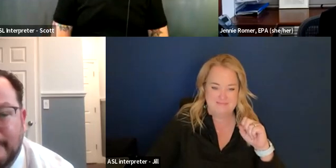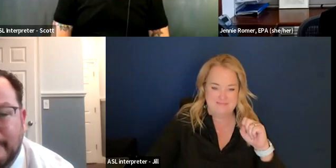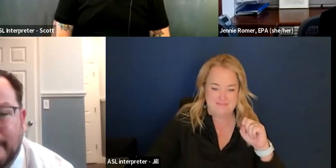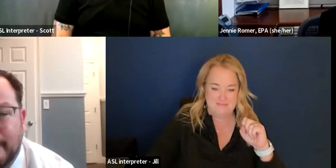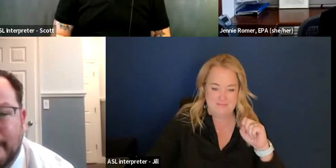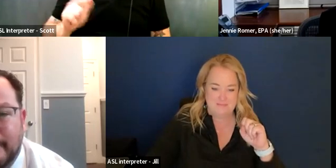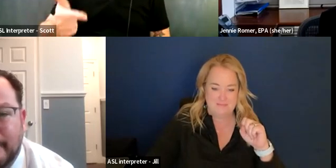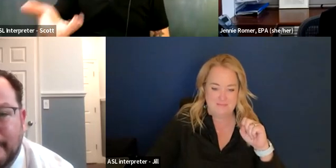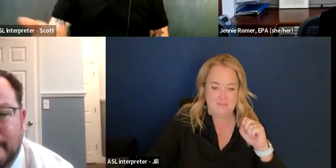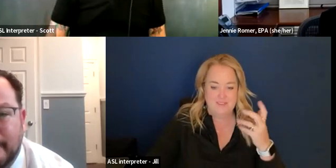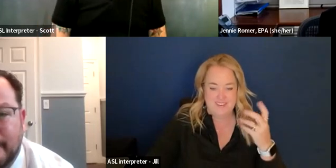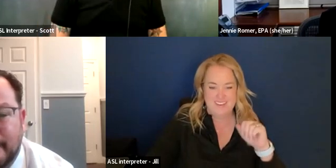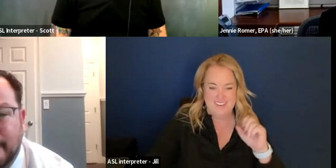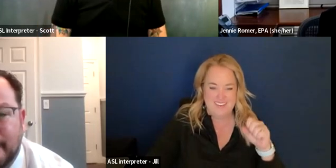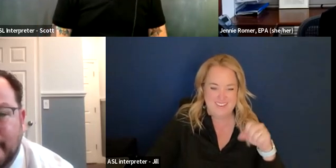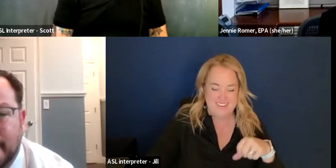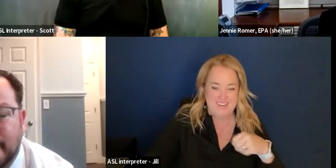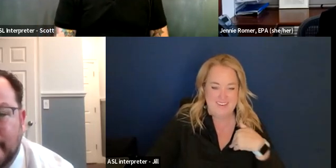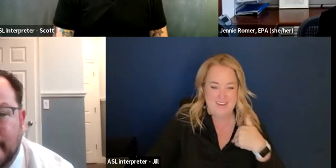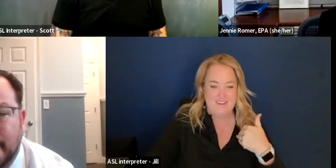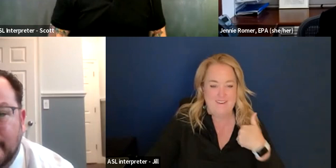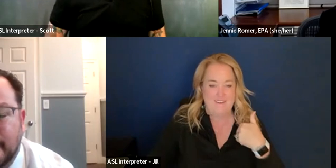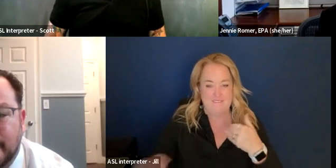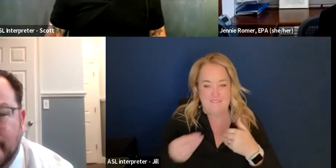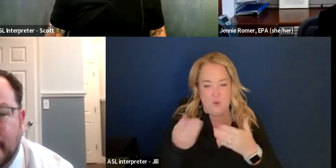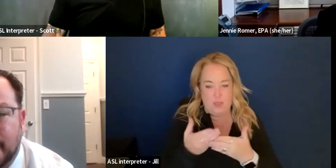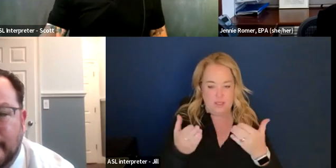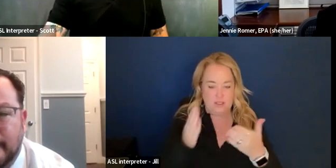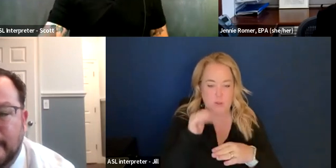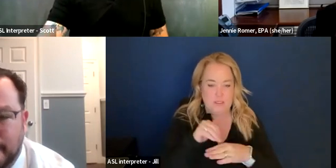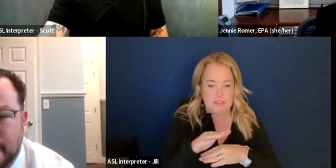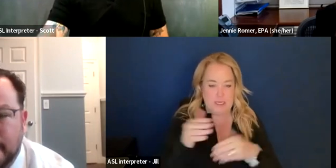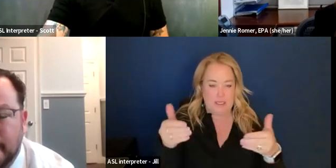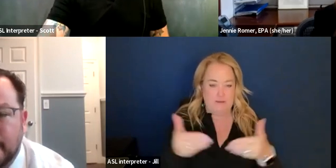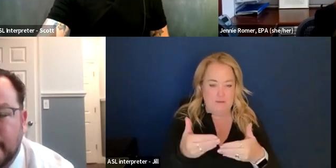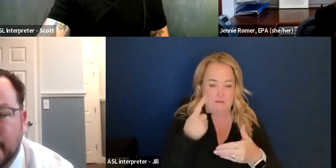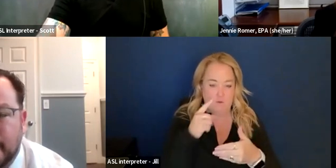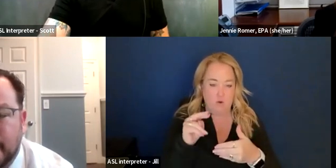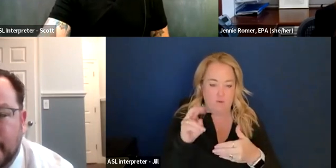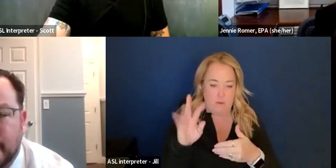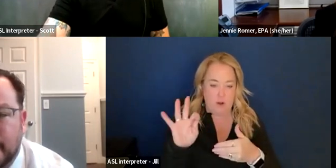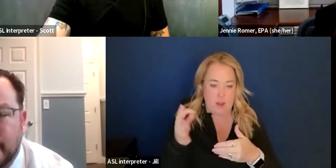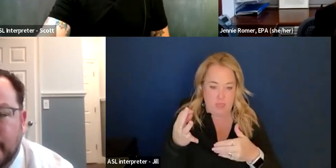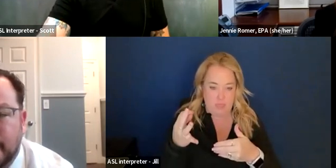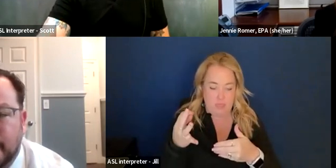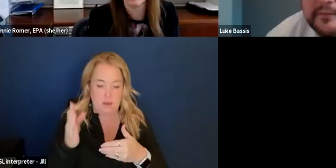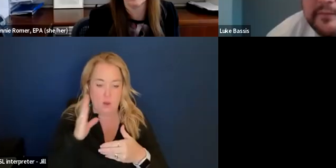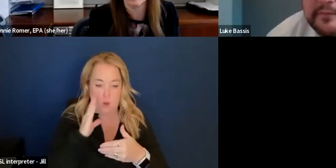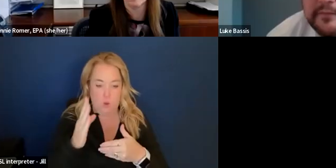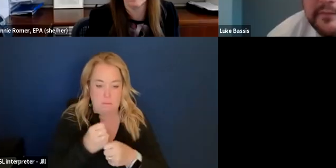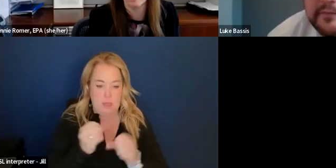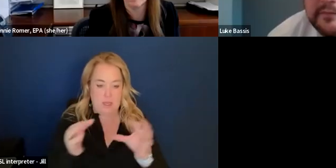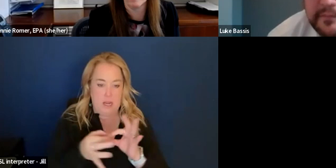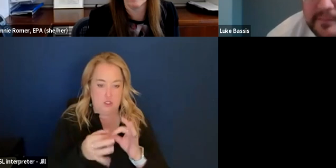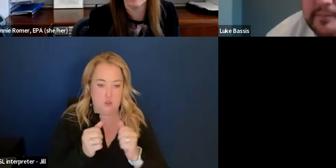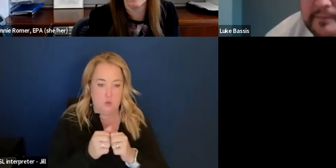And I have a couple actions myself as well. Send the meeting invite for November 9th, happy meeting. I'll make the connection with our